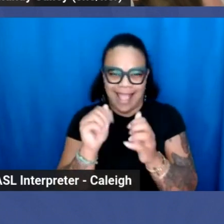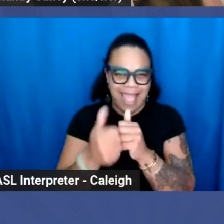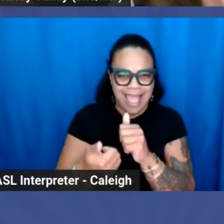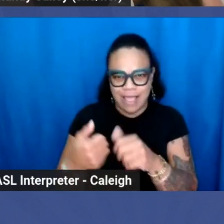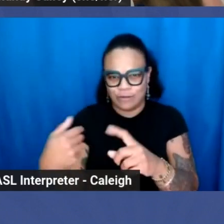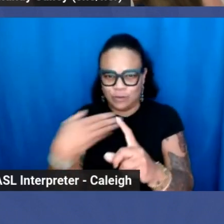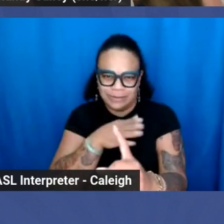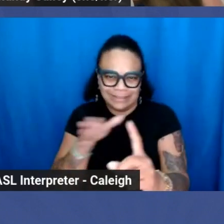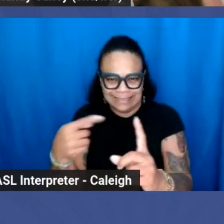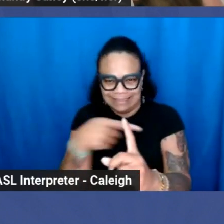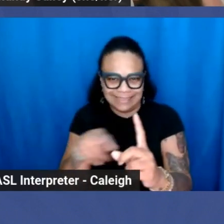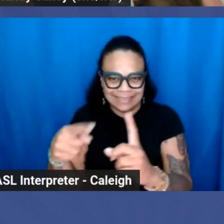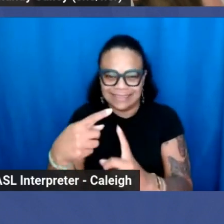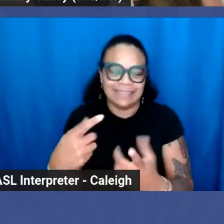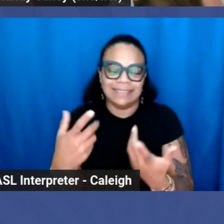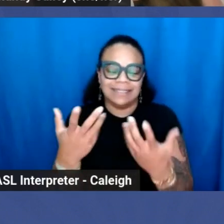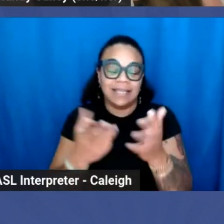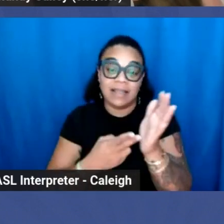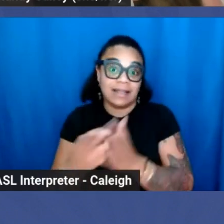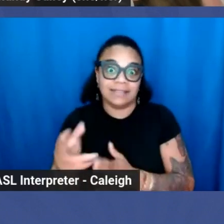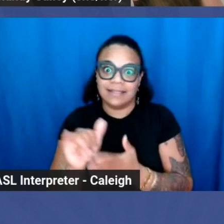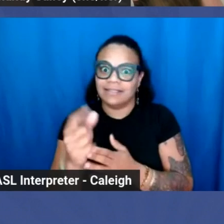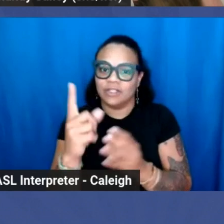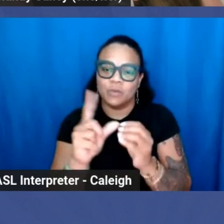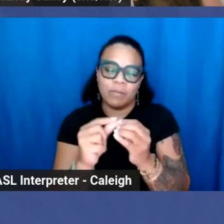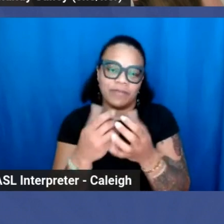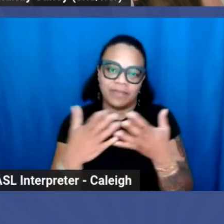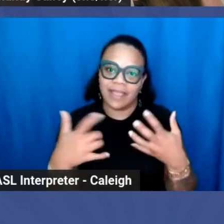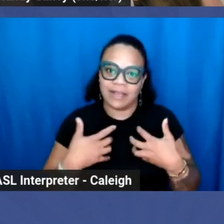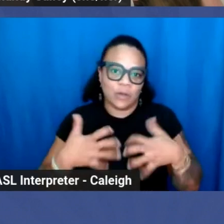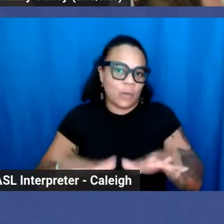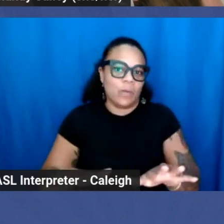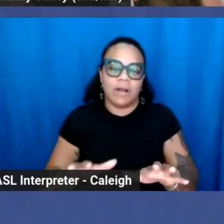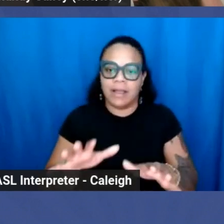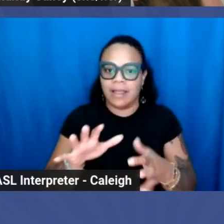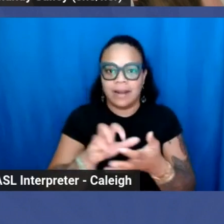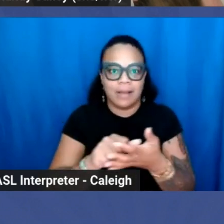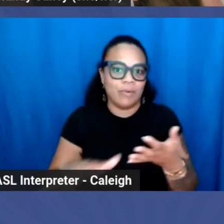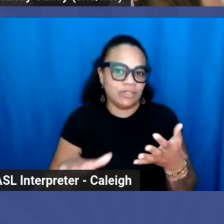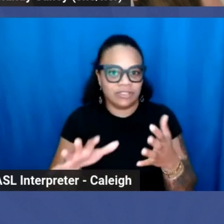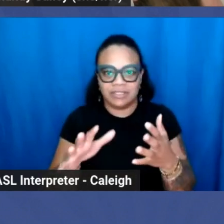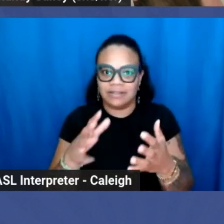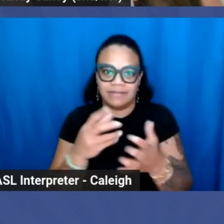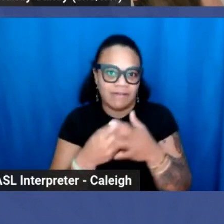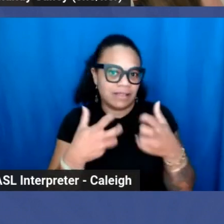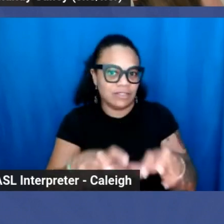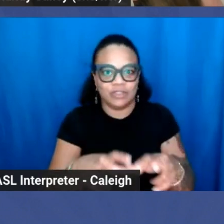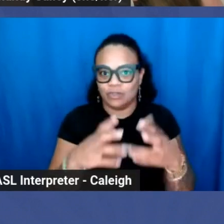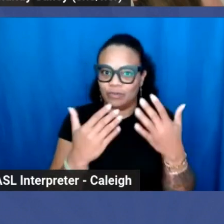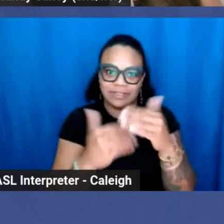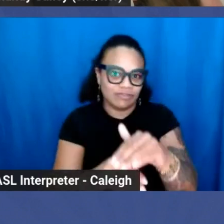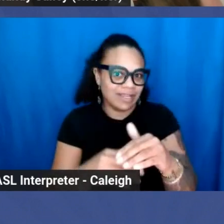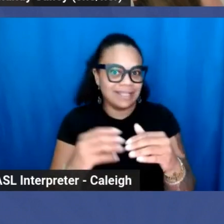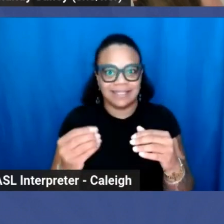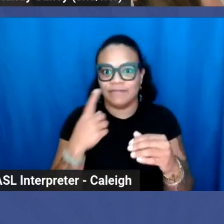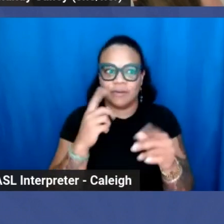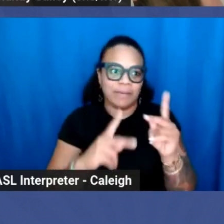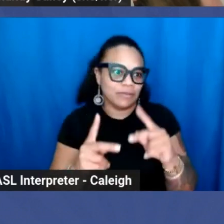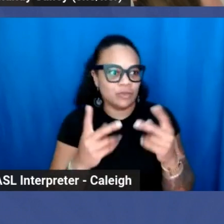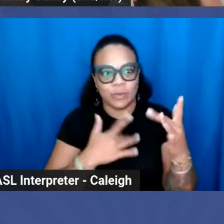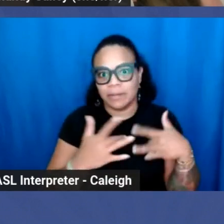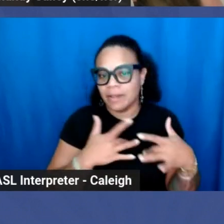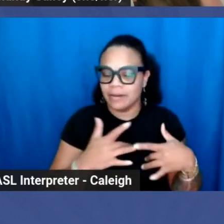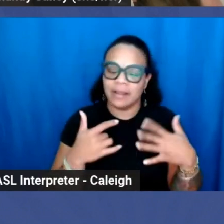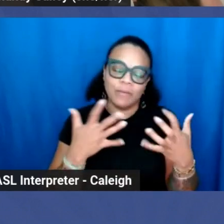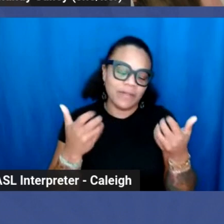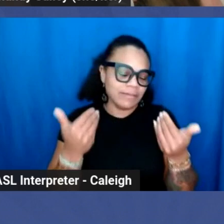honestly, it's just one more thing that I don't want abortion funds who are stripped for time and capacity to have to worry about. I want them to be able to just